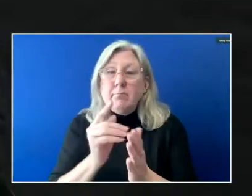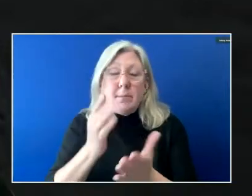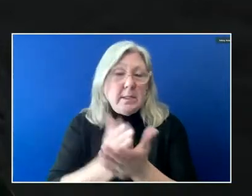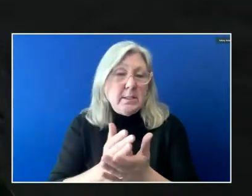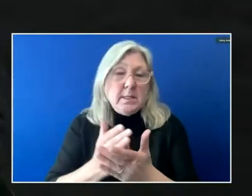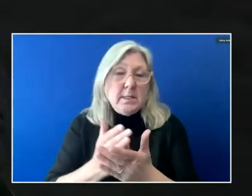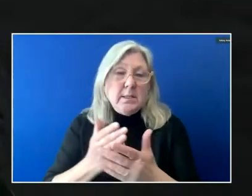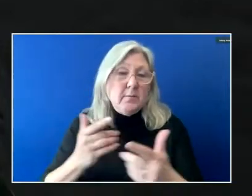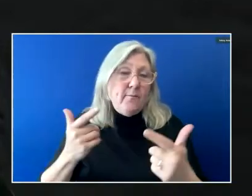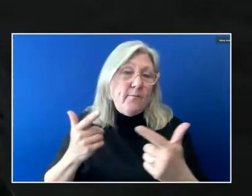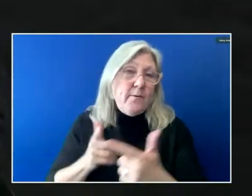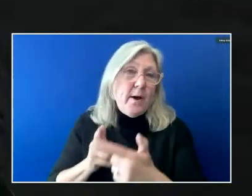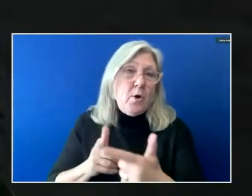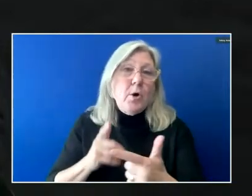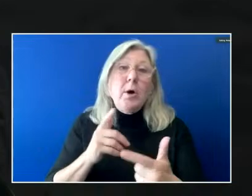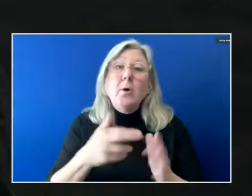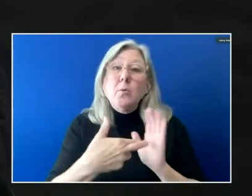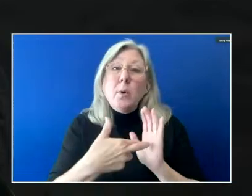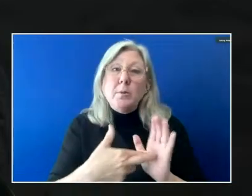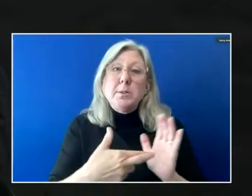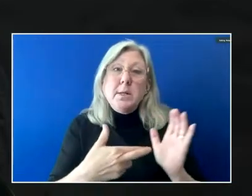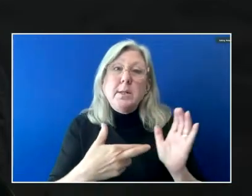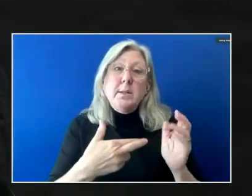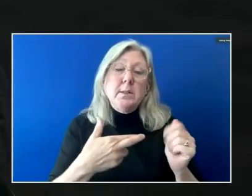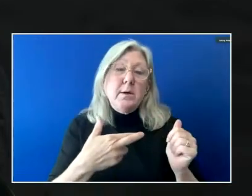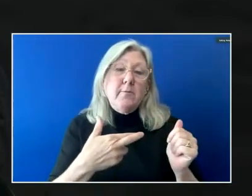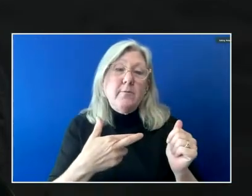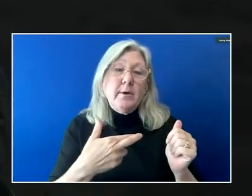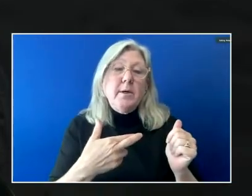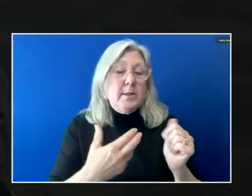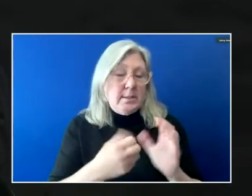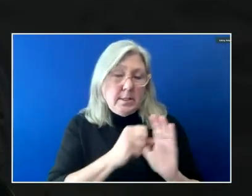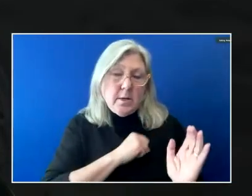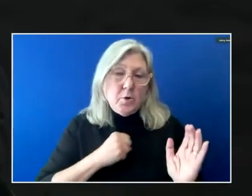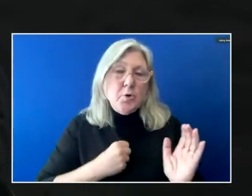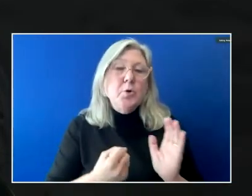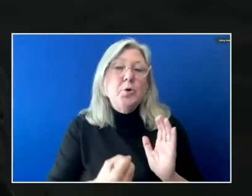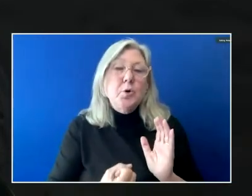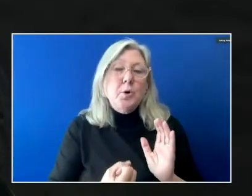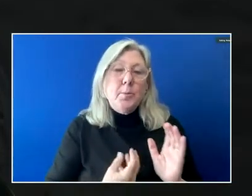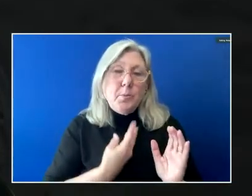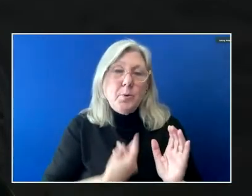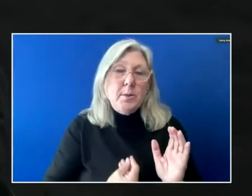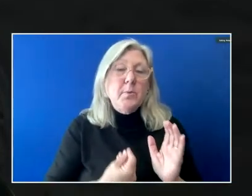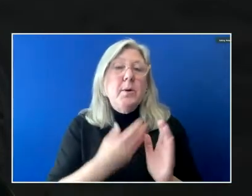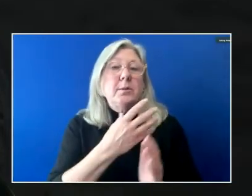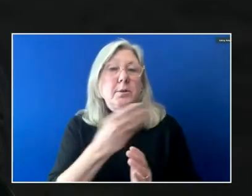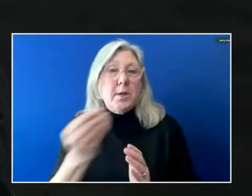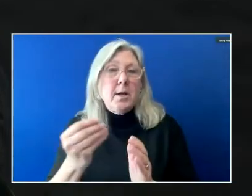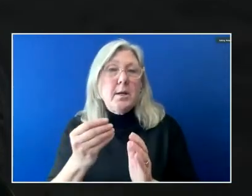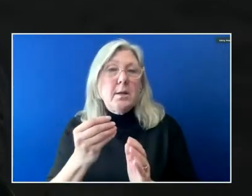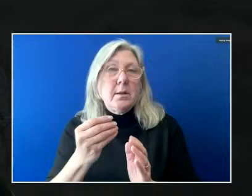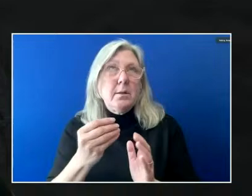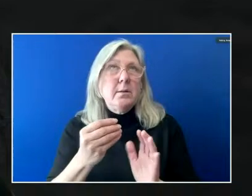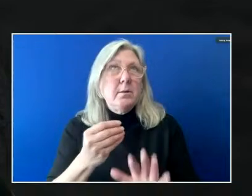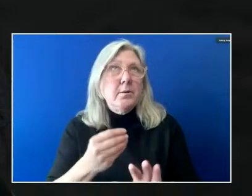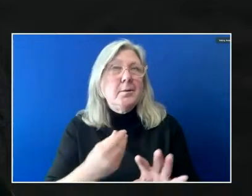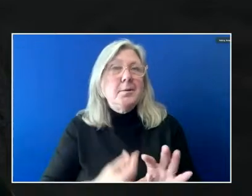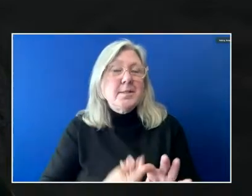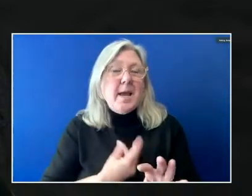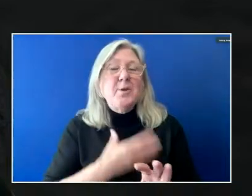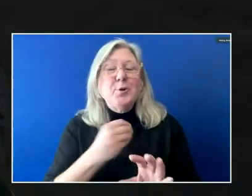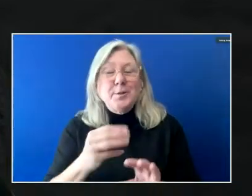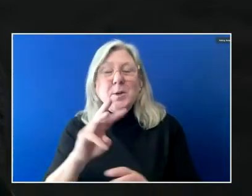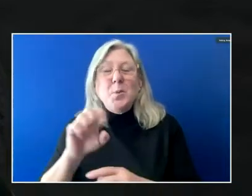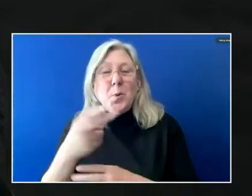against a recent bill that would have directed billions of dollars of weapons in Israel to Israel and a bipartisan Coalition of over 15 of Representative